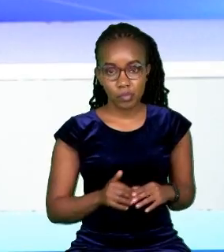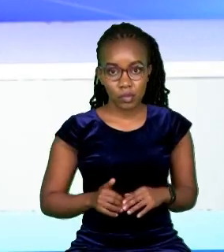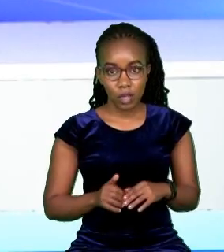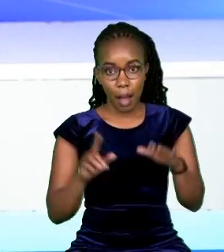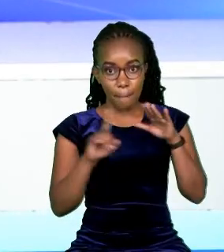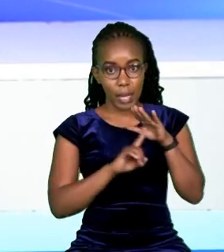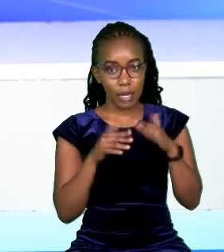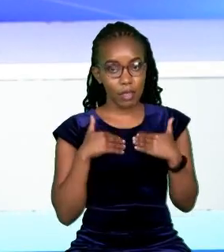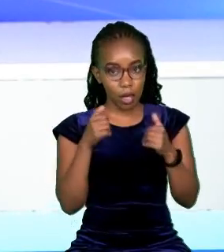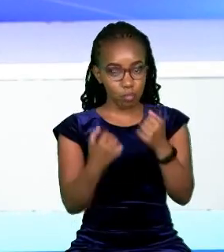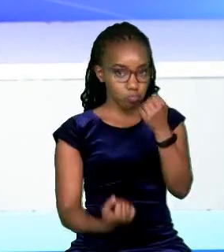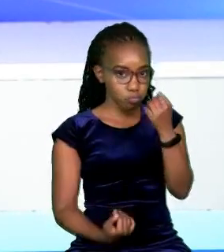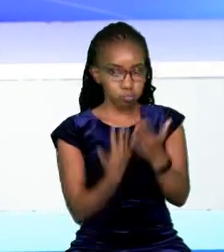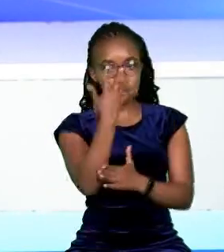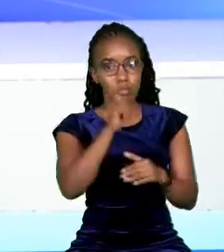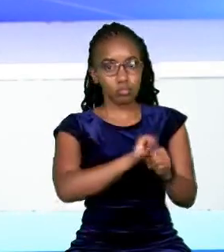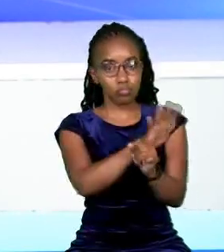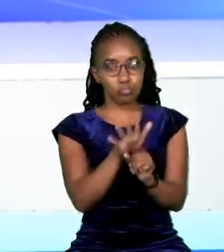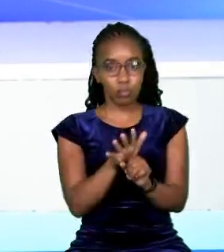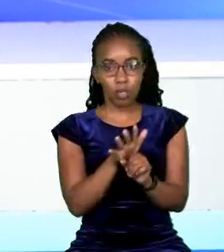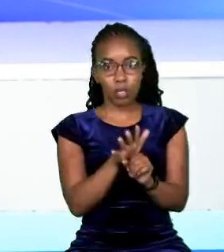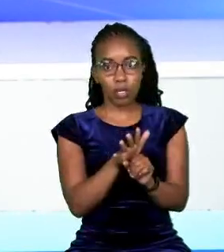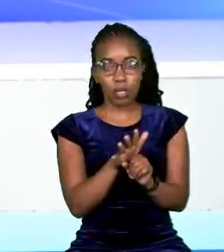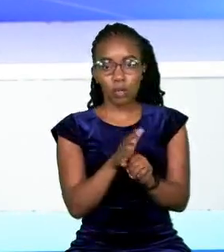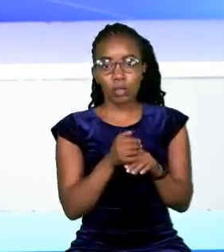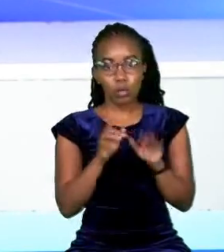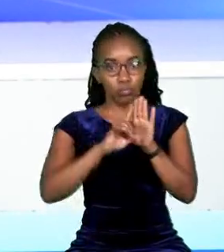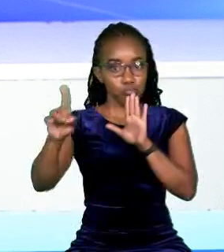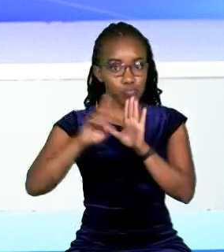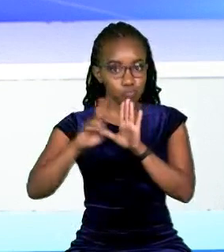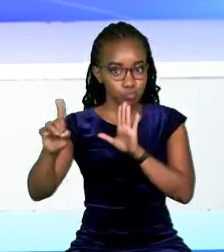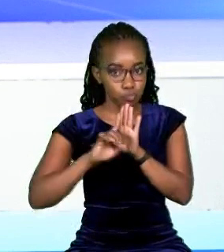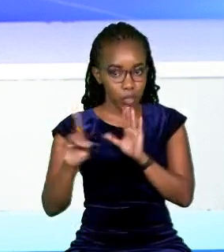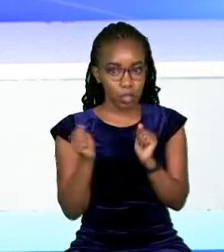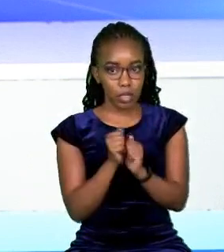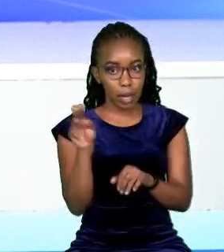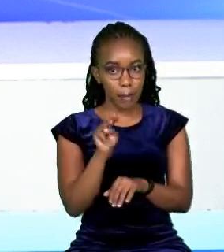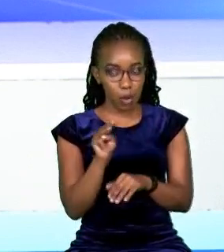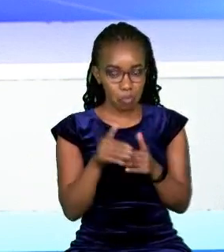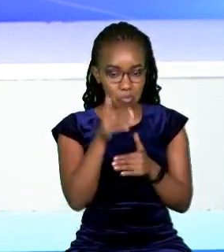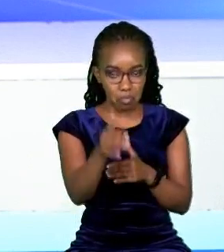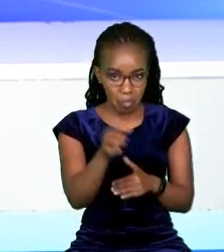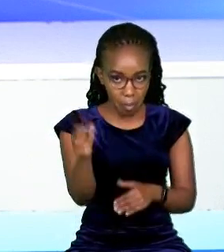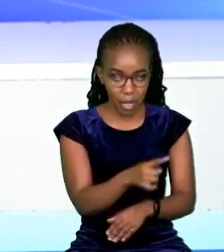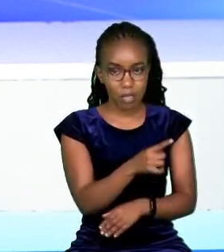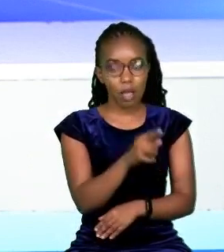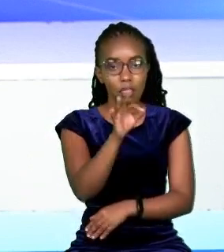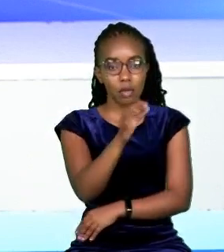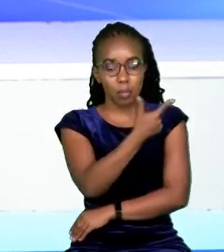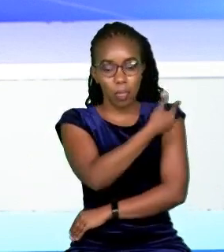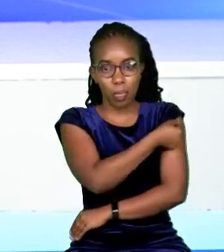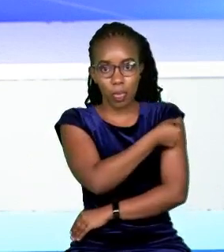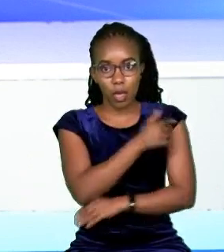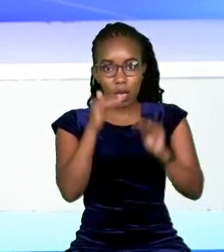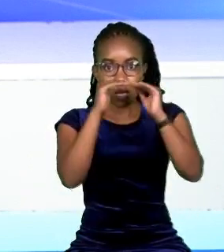The Ministry of Health launching a COVID-19 mobile vaccination drive. The target is to have 10 million vaccinations the next 3 months, has highlighted against the